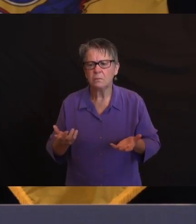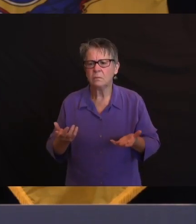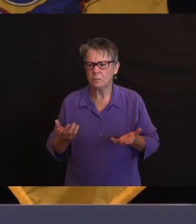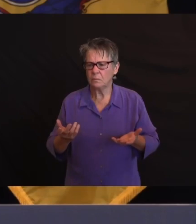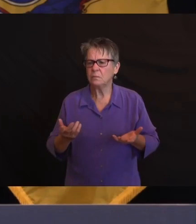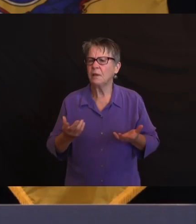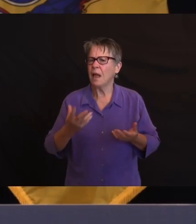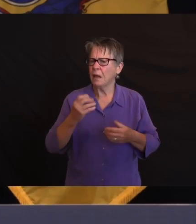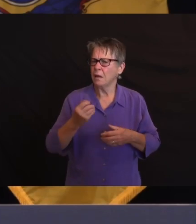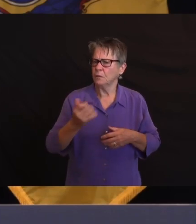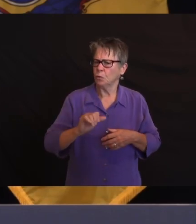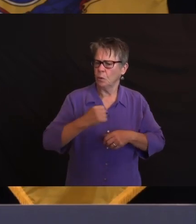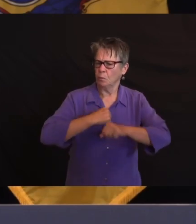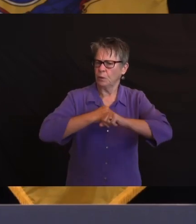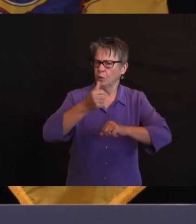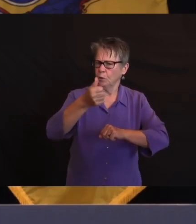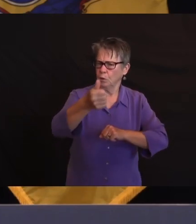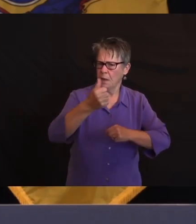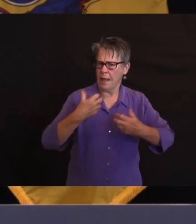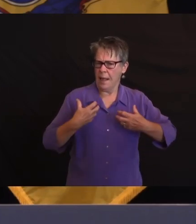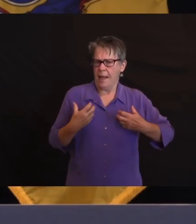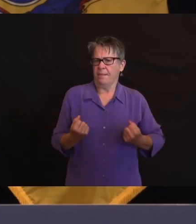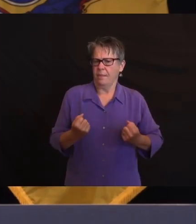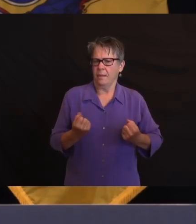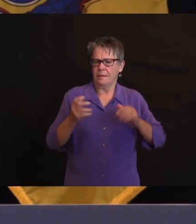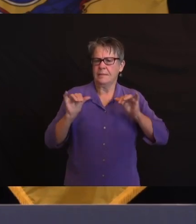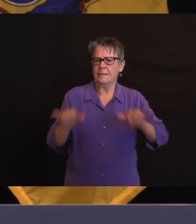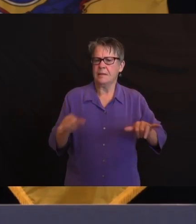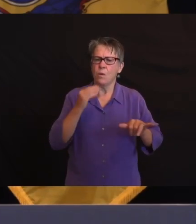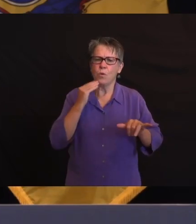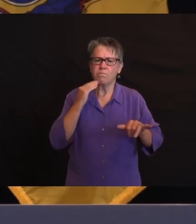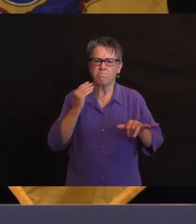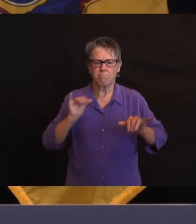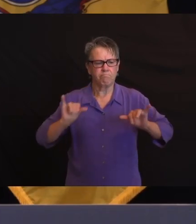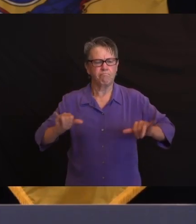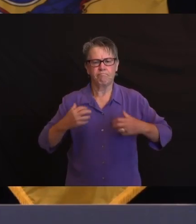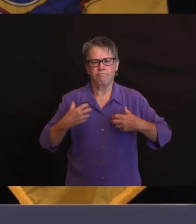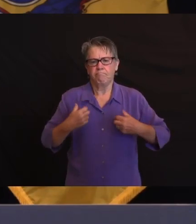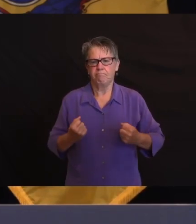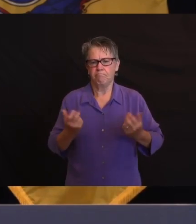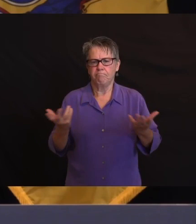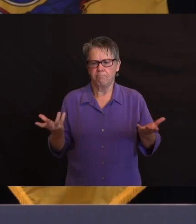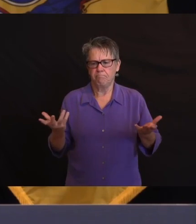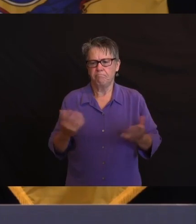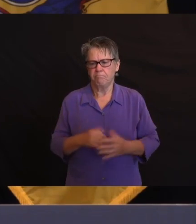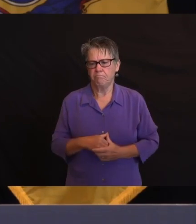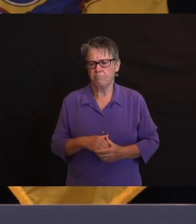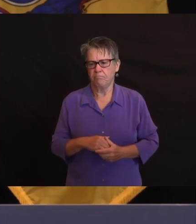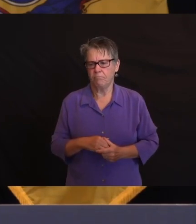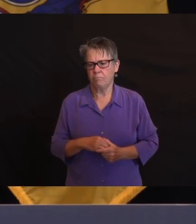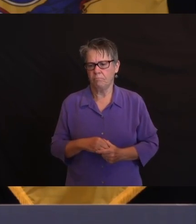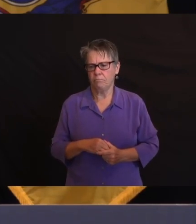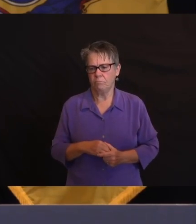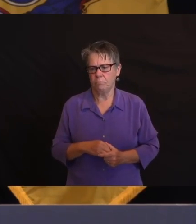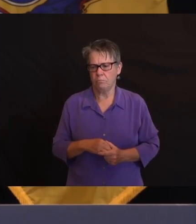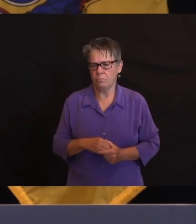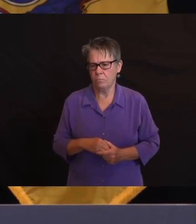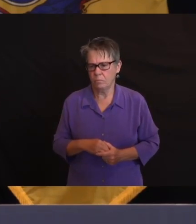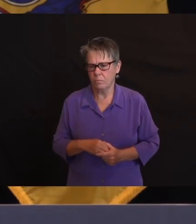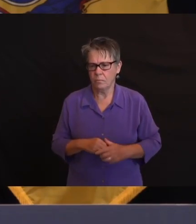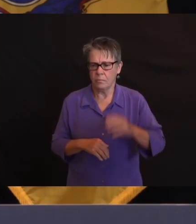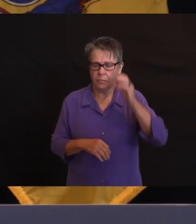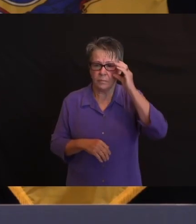So is it a problem then, in your view, that in the months since the primary that you've been up here praising how it was conducted and the systems, saying that it